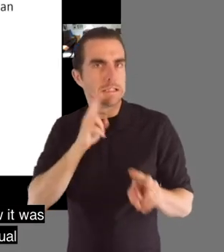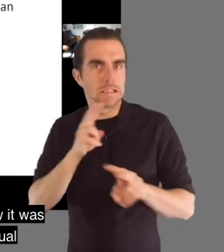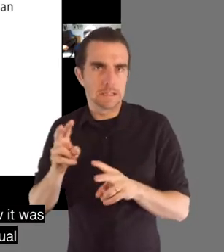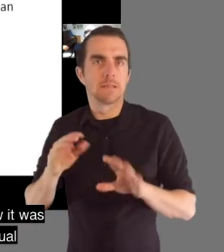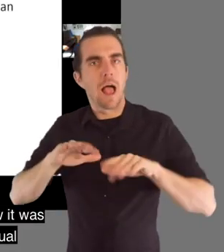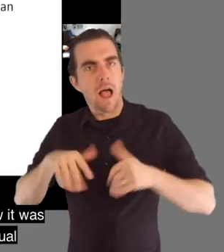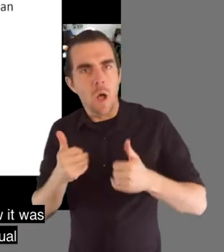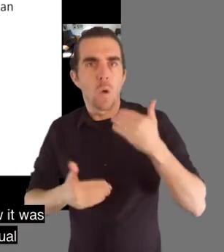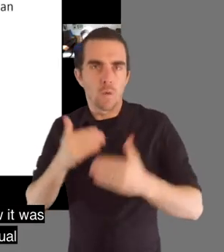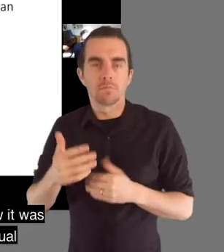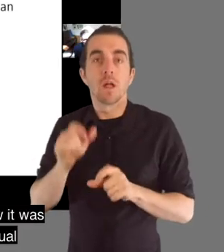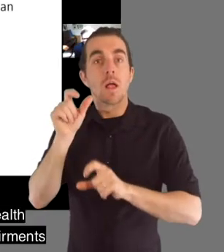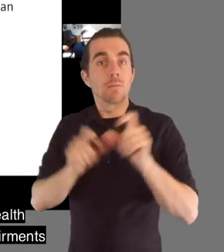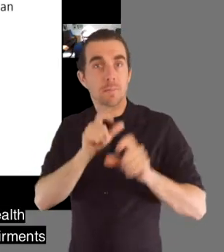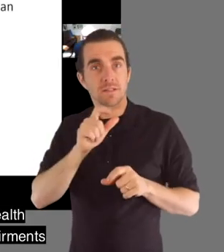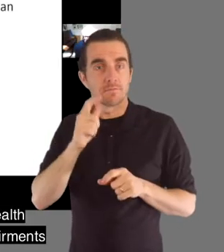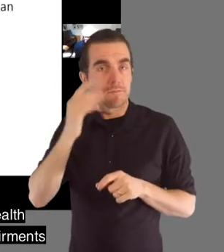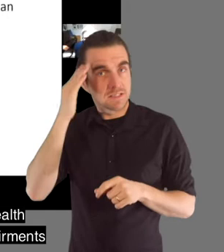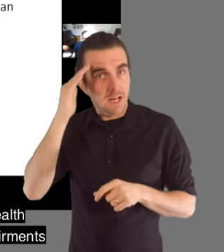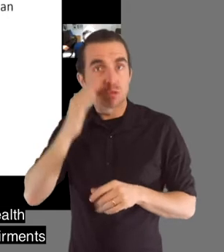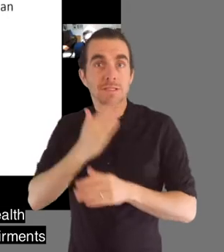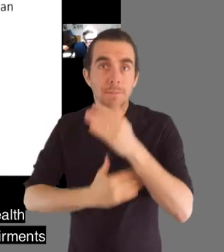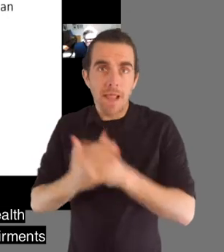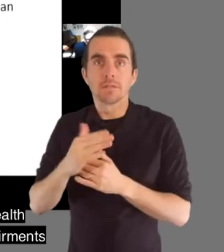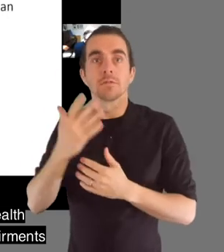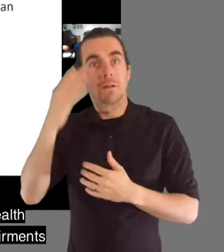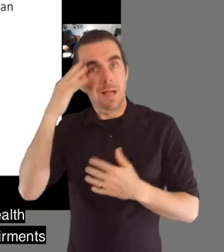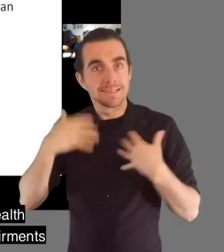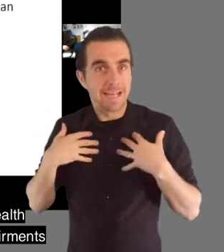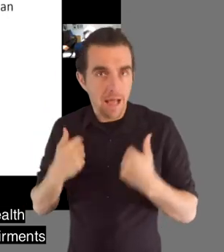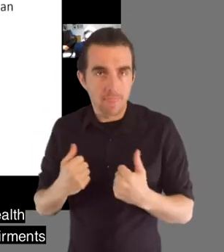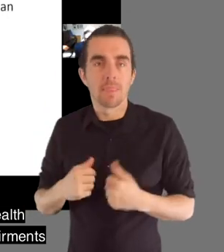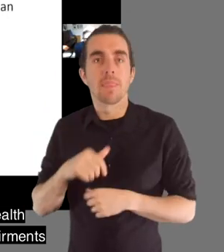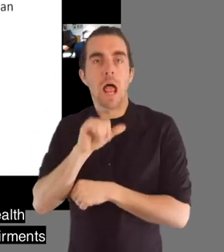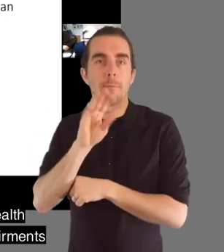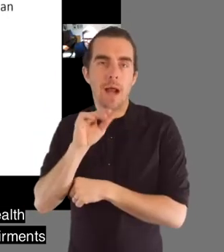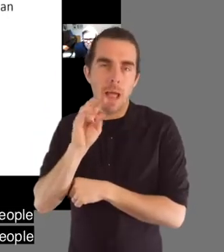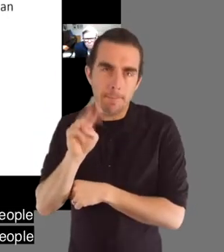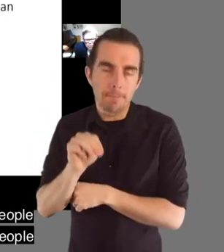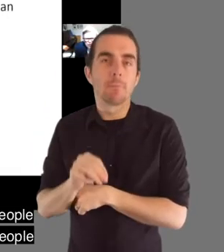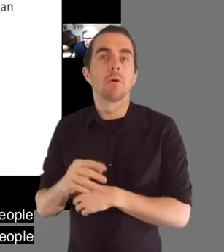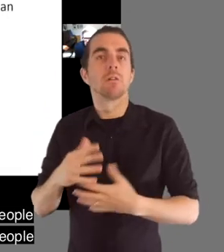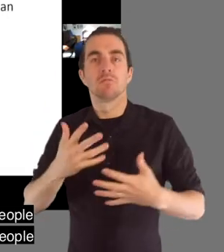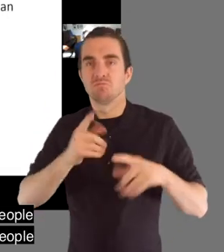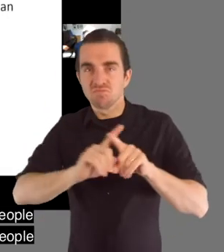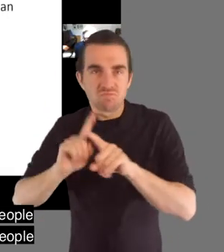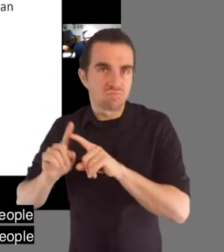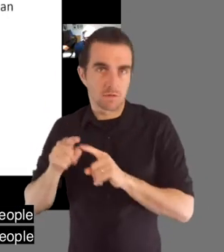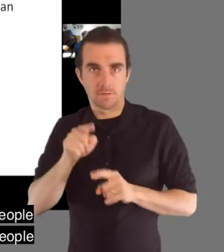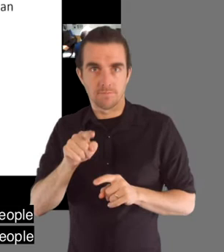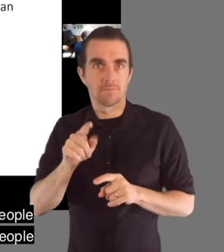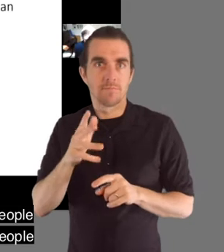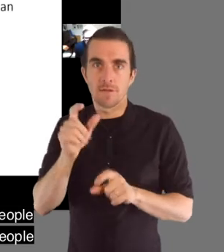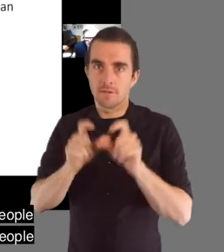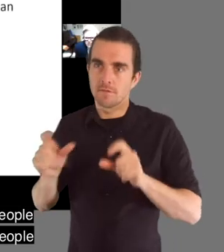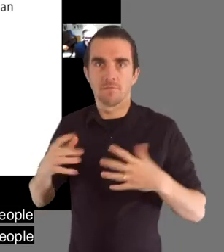acquired. People with intellectual disabilities or severe mental health conditions, albinism, sensory impairment, are often more stigmatized than people with,